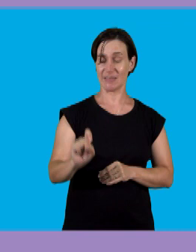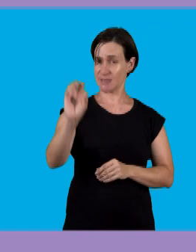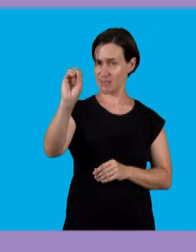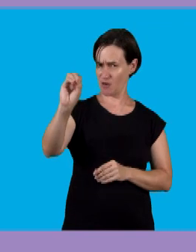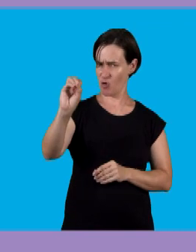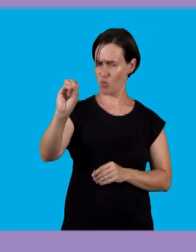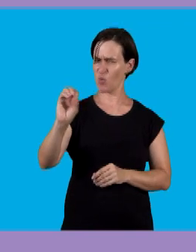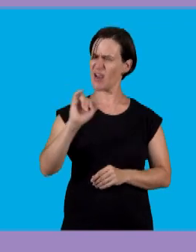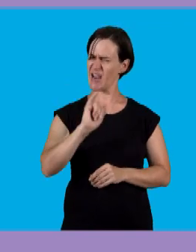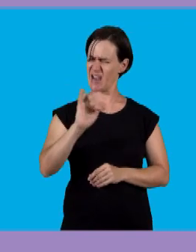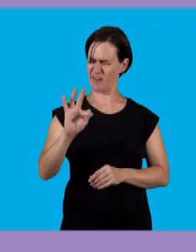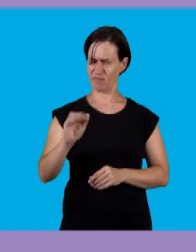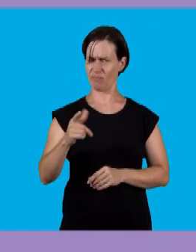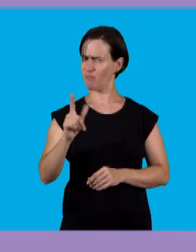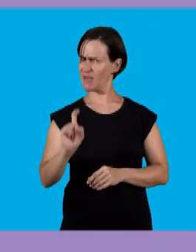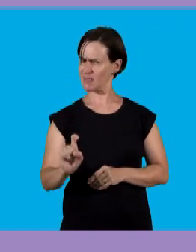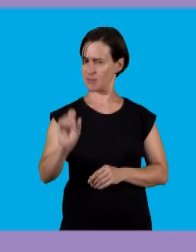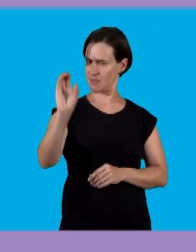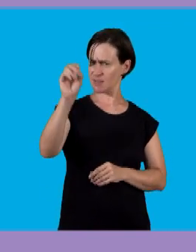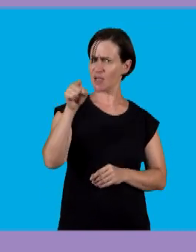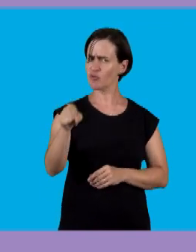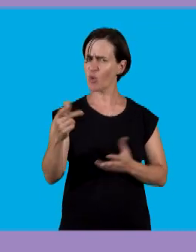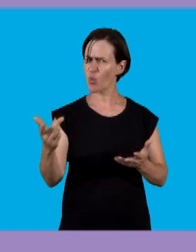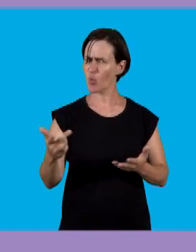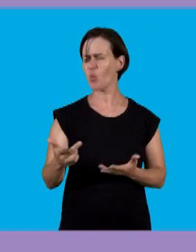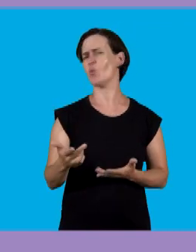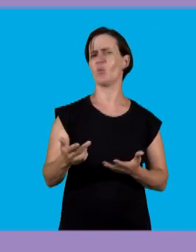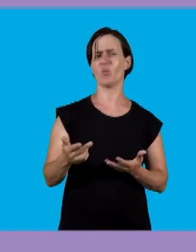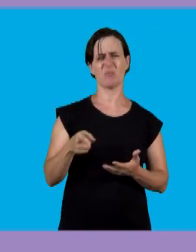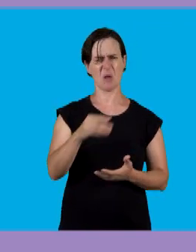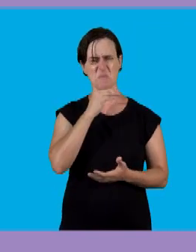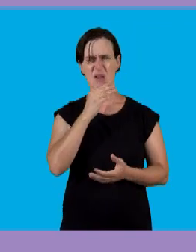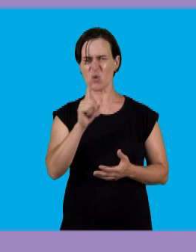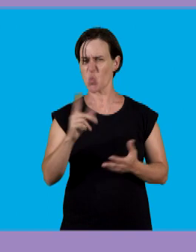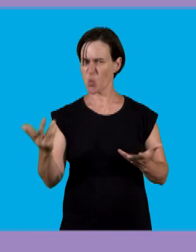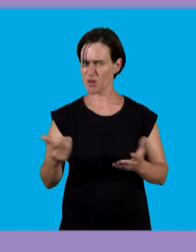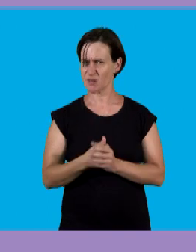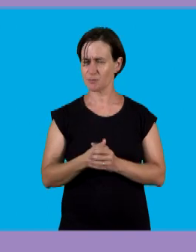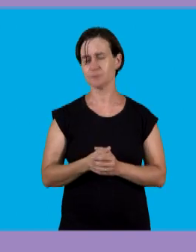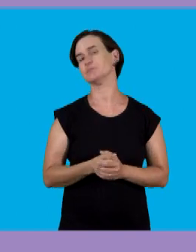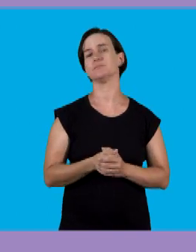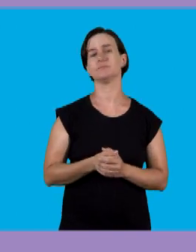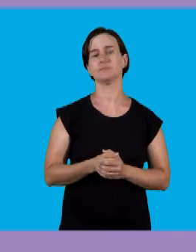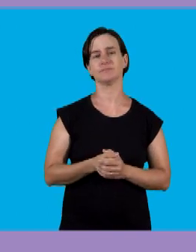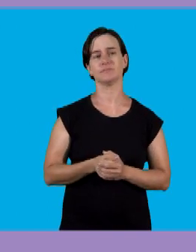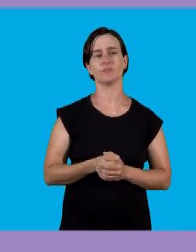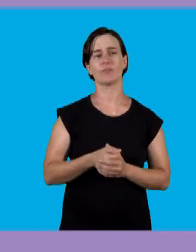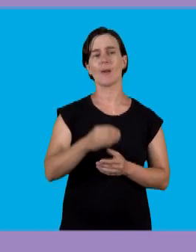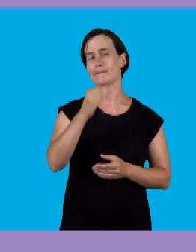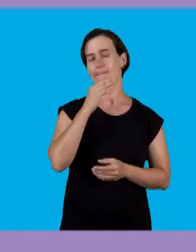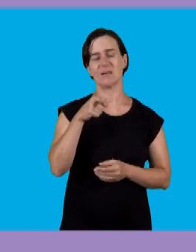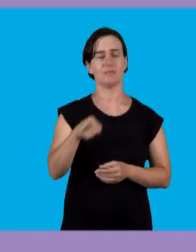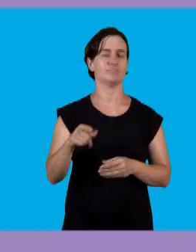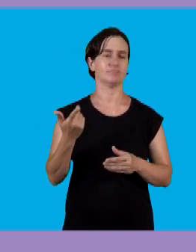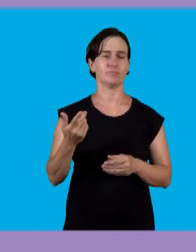do you remember what anything to the exponent of 0 means? Yes, it means that it is going to be a 1.